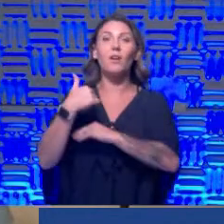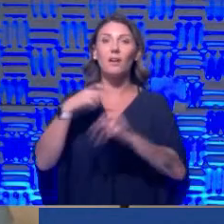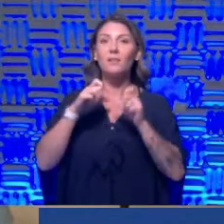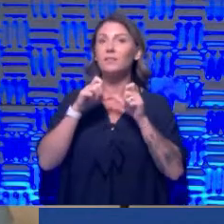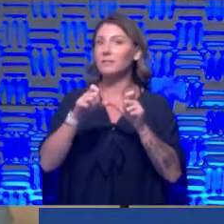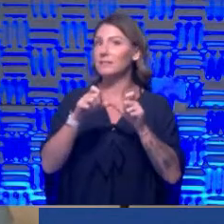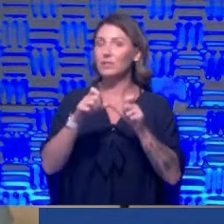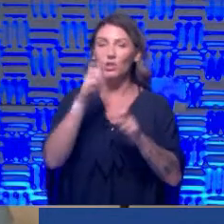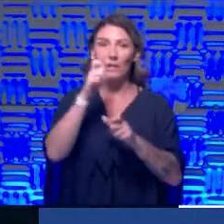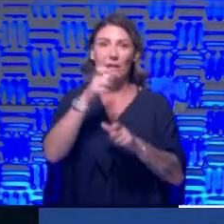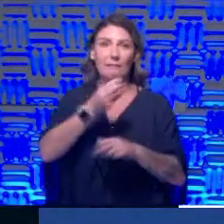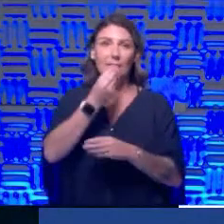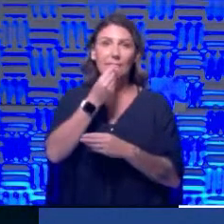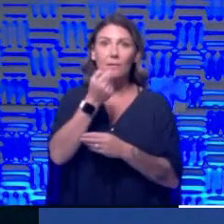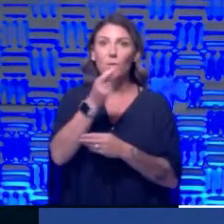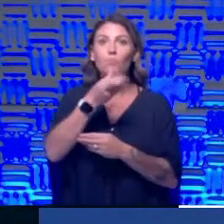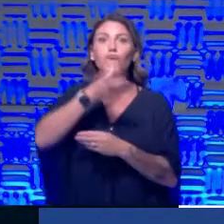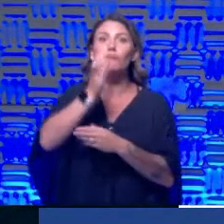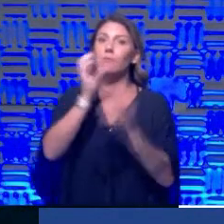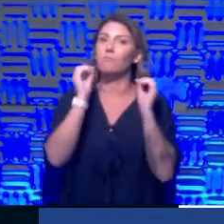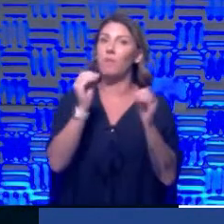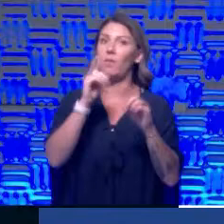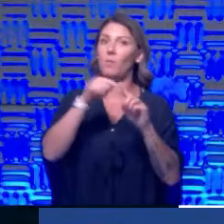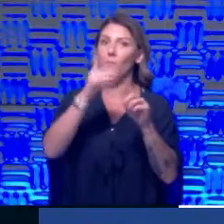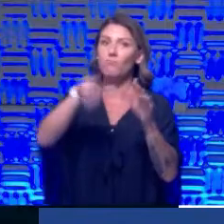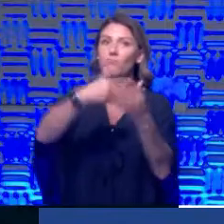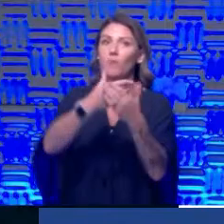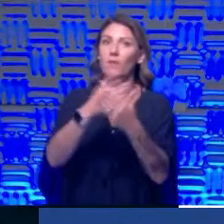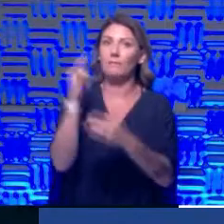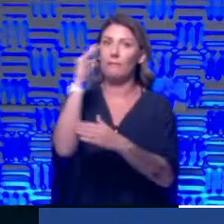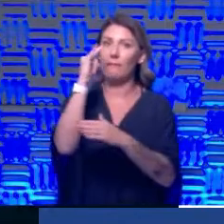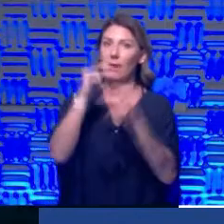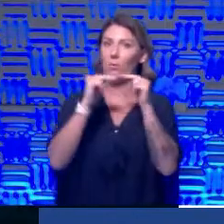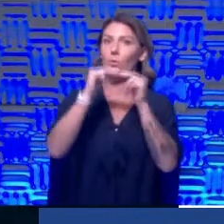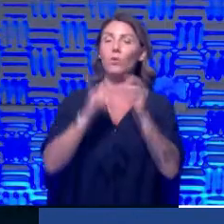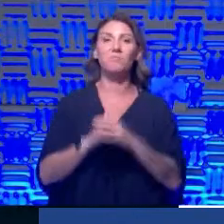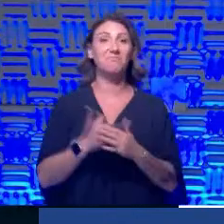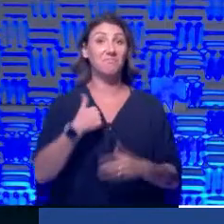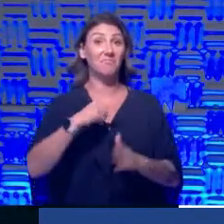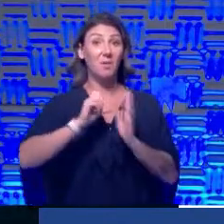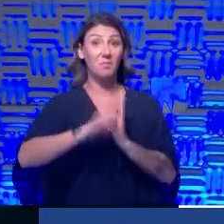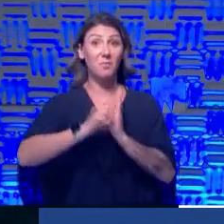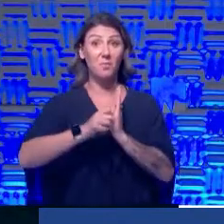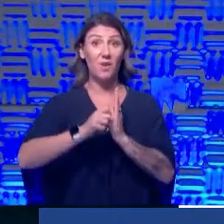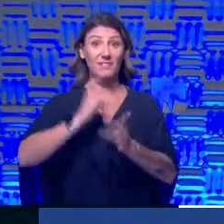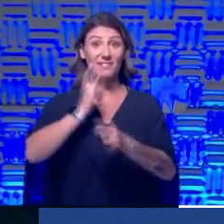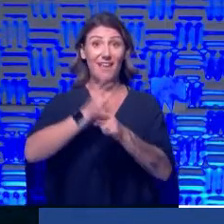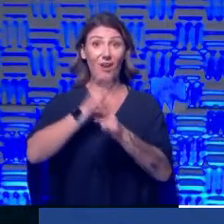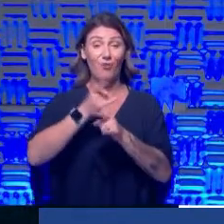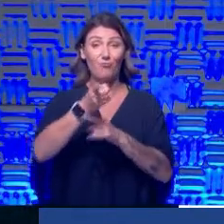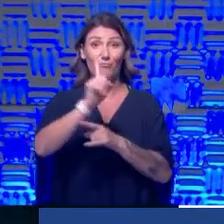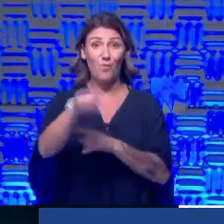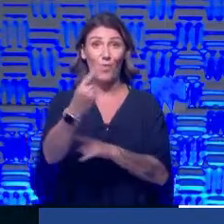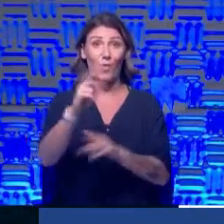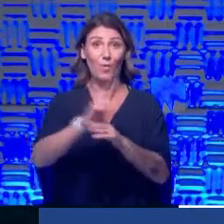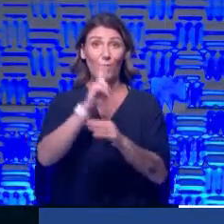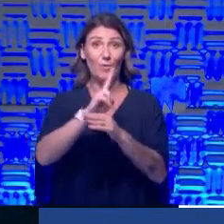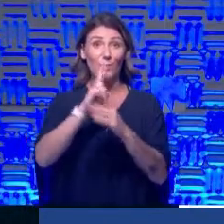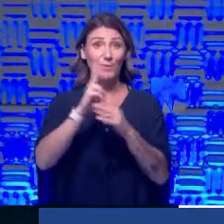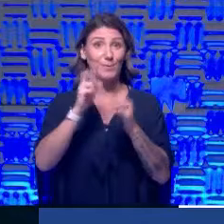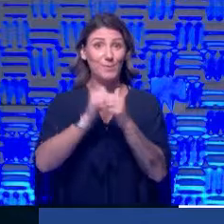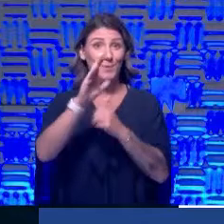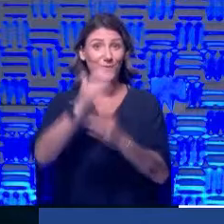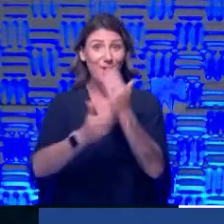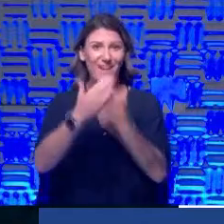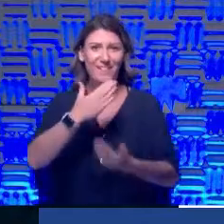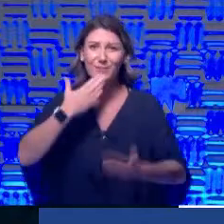drink anything once I got into the airport. You know, and I'm impressed that the alcohol you use is only on your hands. That's good work.